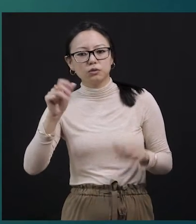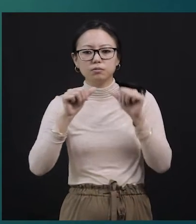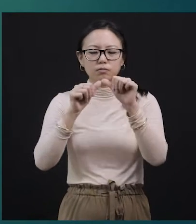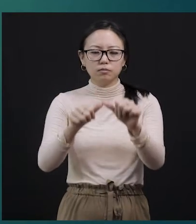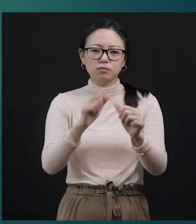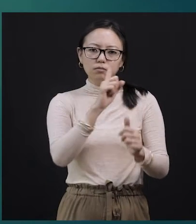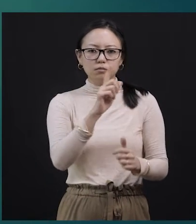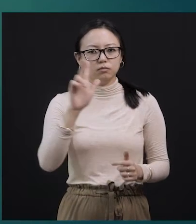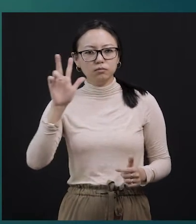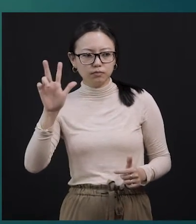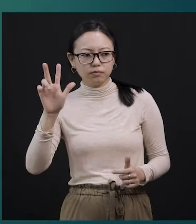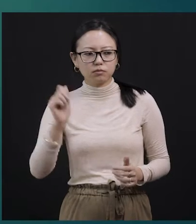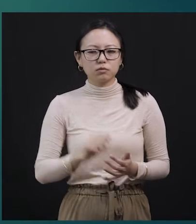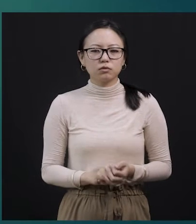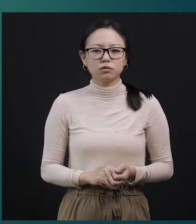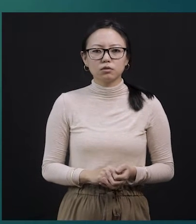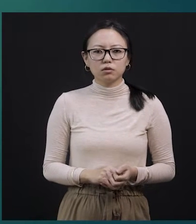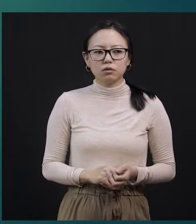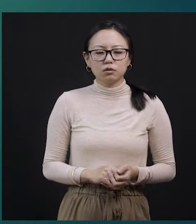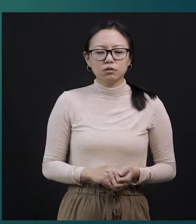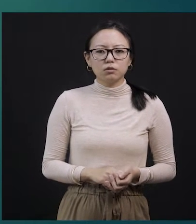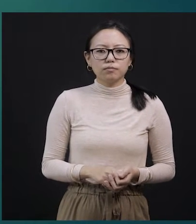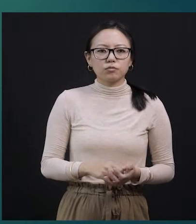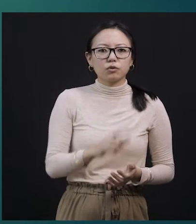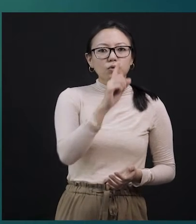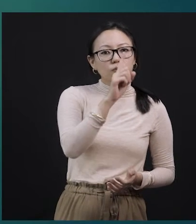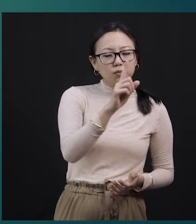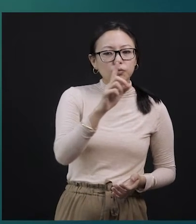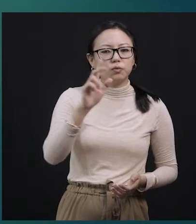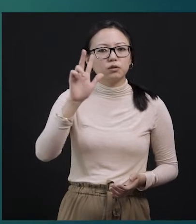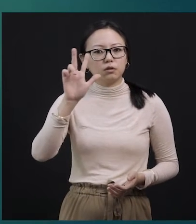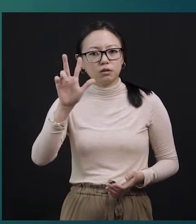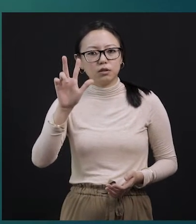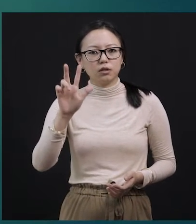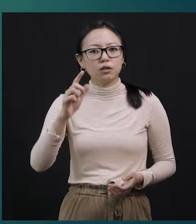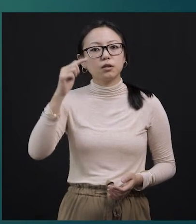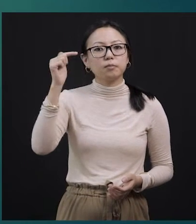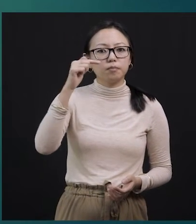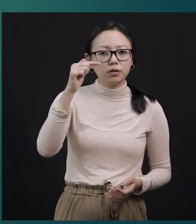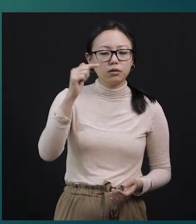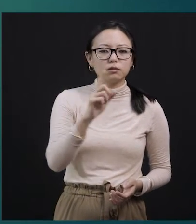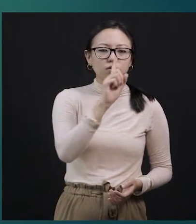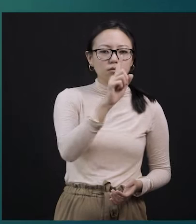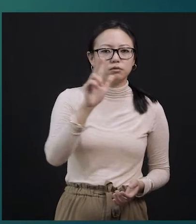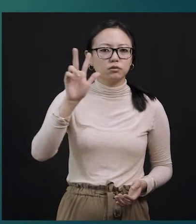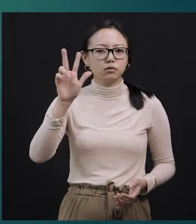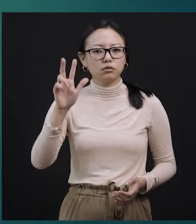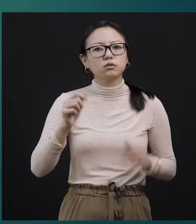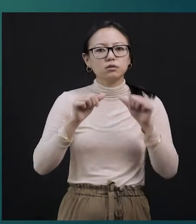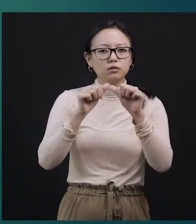18, right? So if you put here 18, then if you do subtraction, 18 minus 18, it will